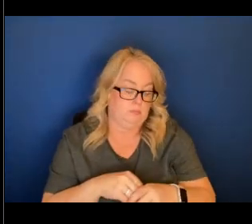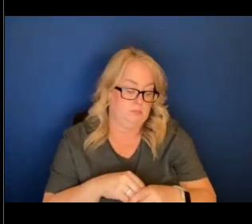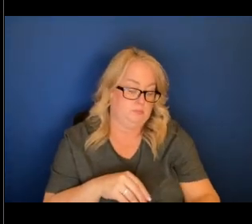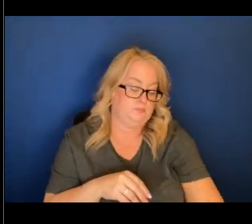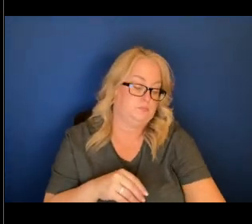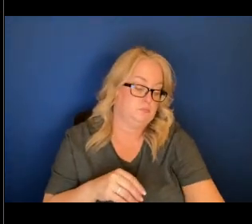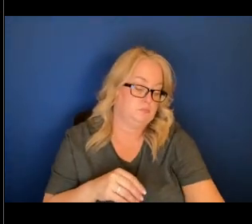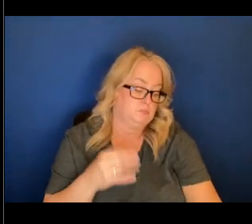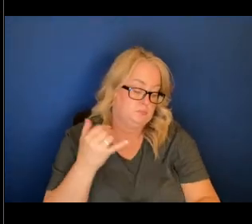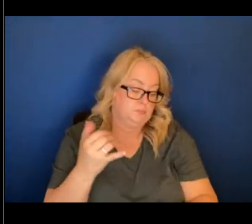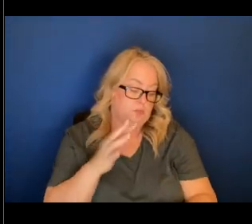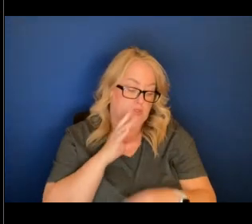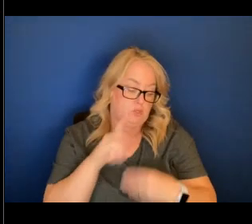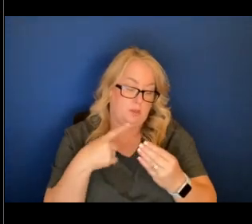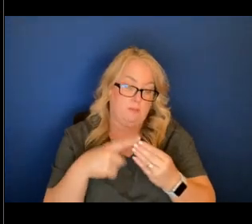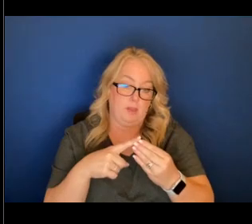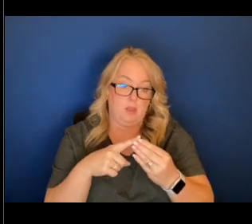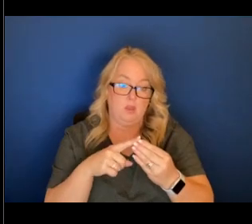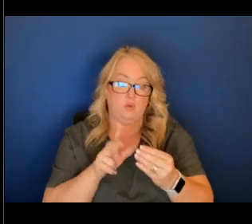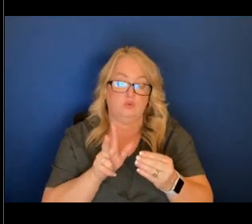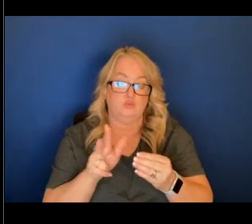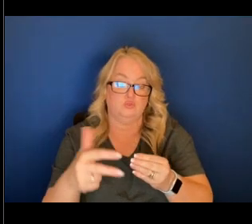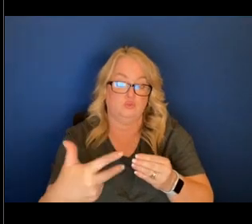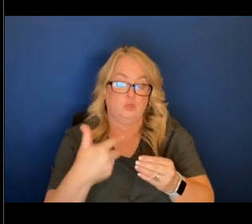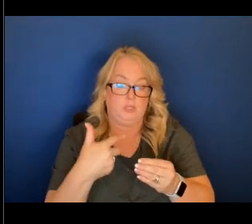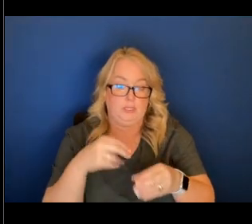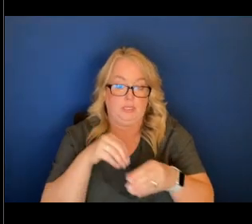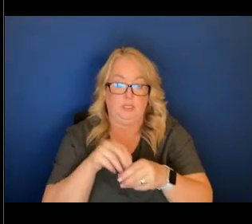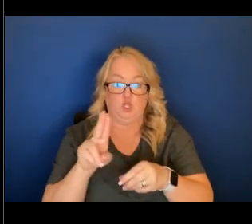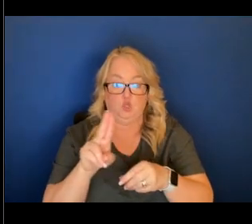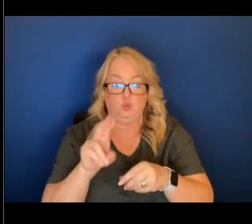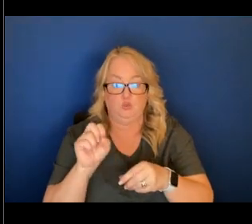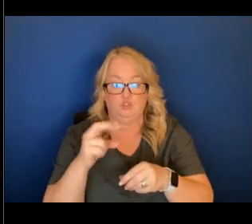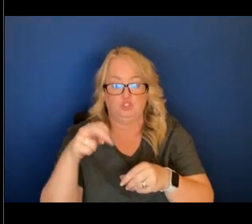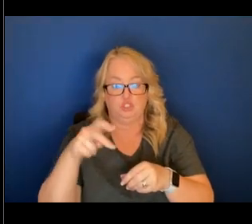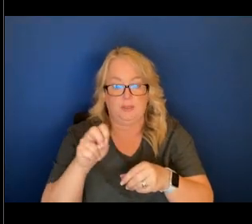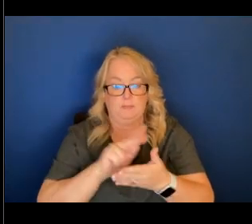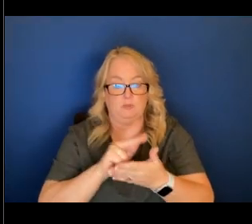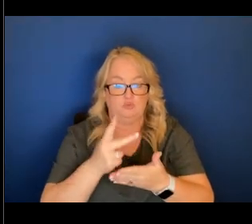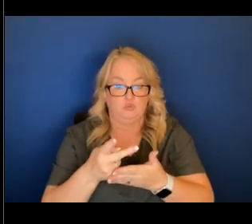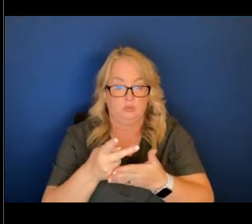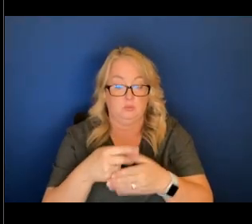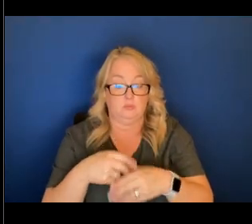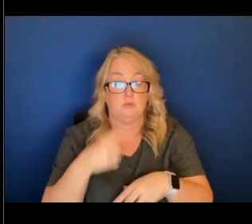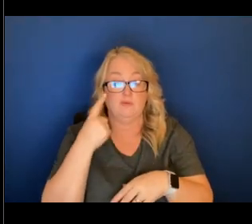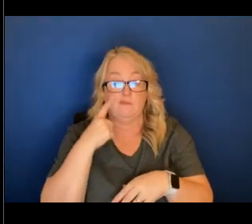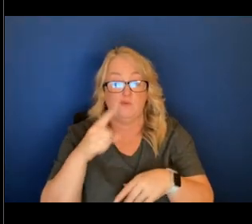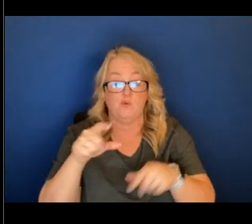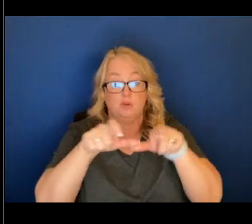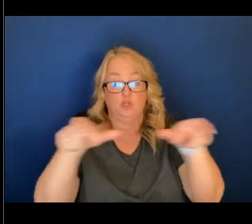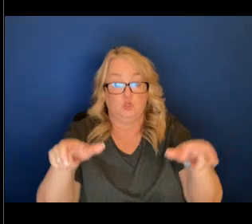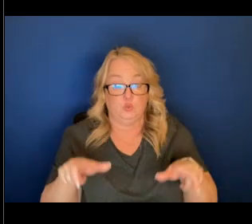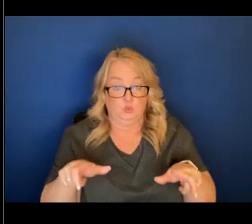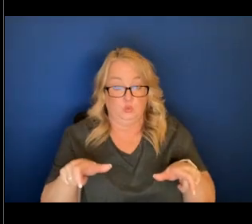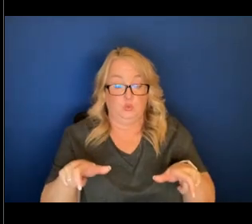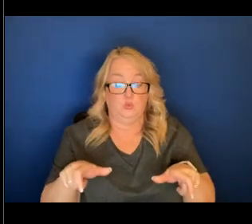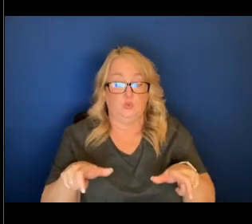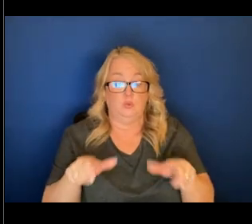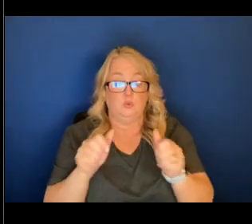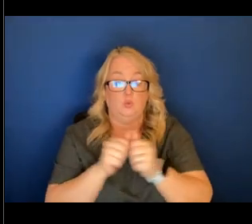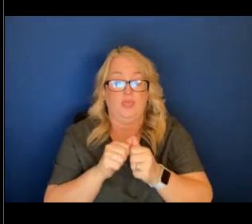Now let's talk about turning circles in U-shaped kitchens. In U-shaped kitchens, where a